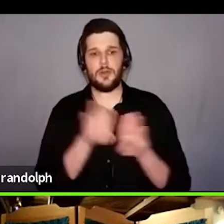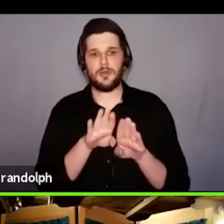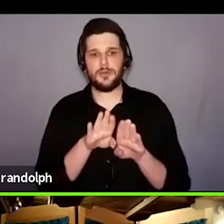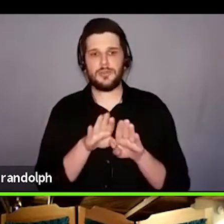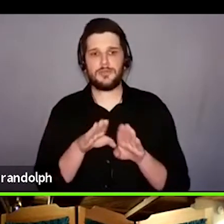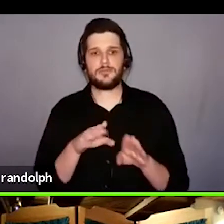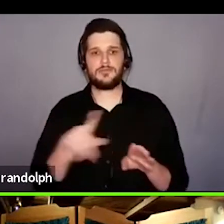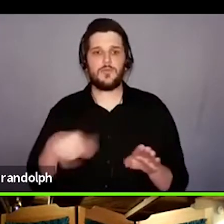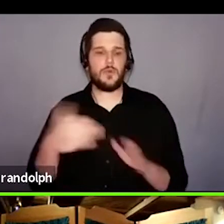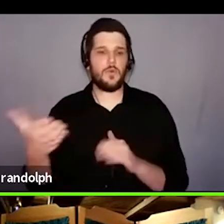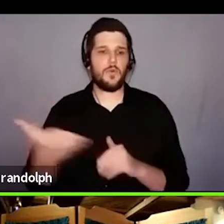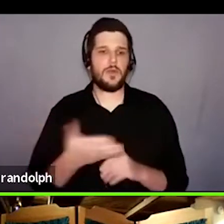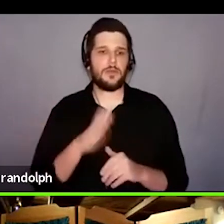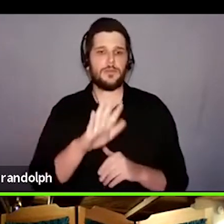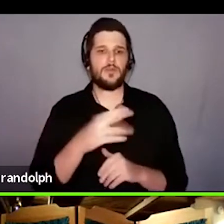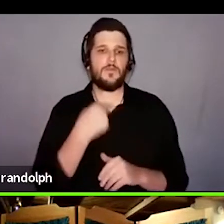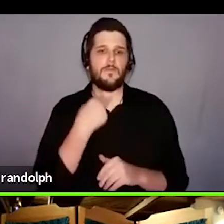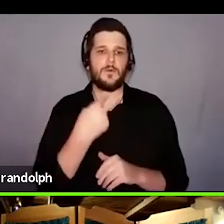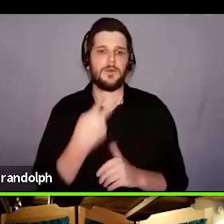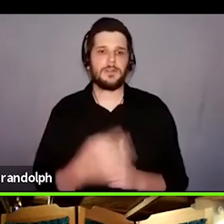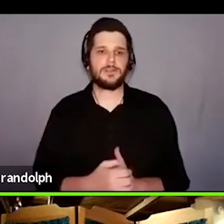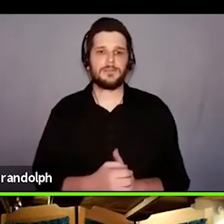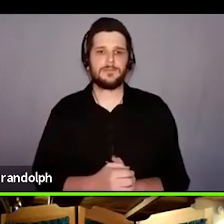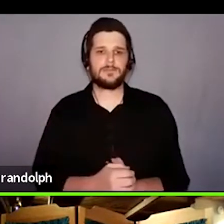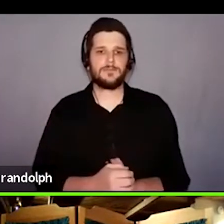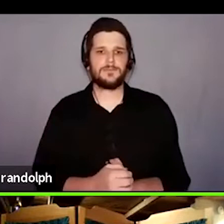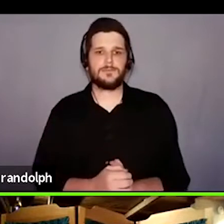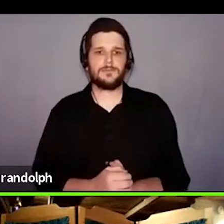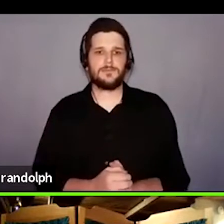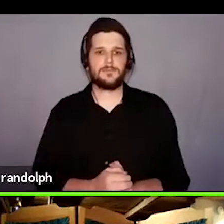we welcome your voice.